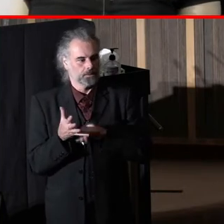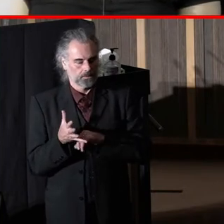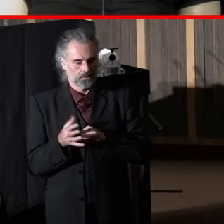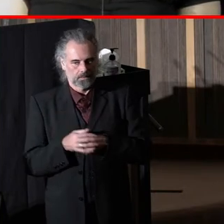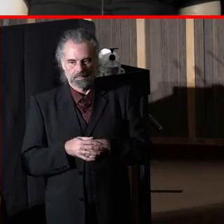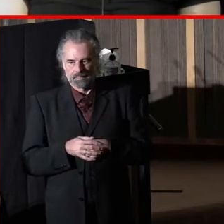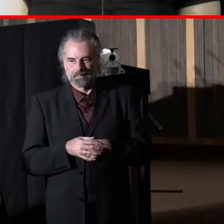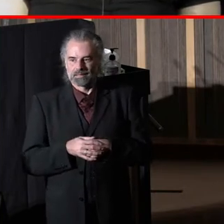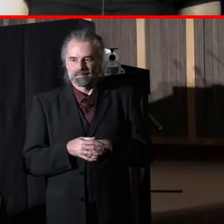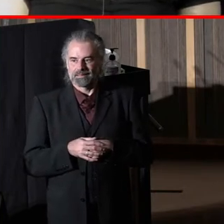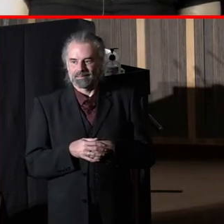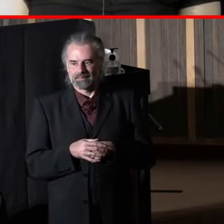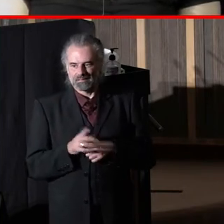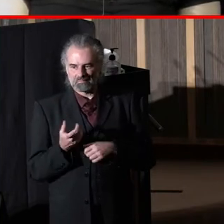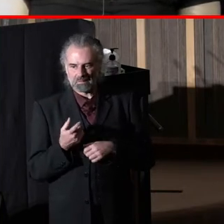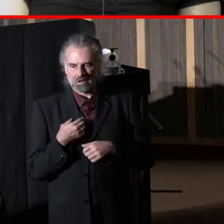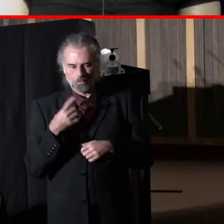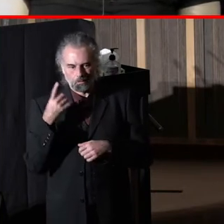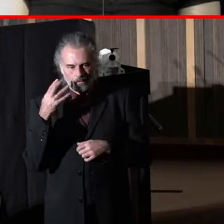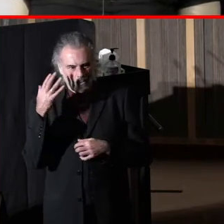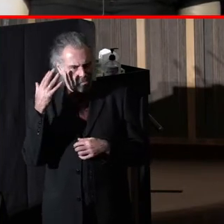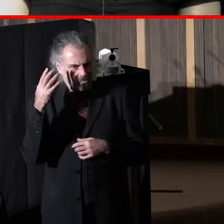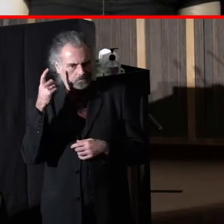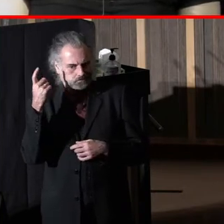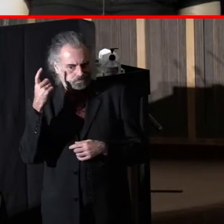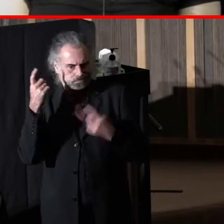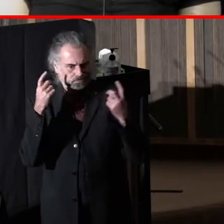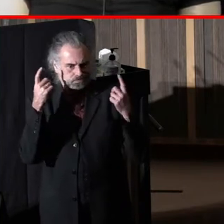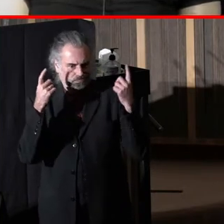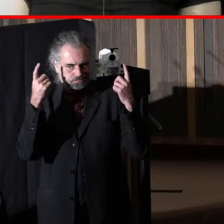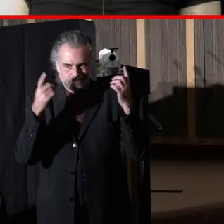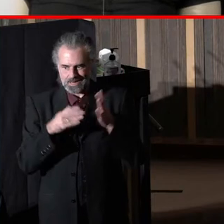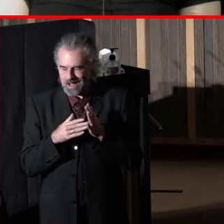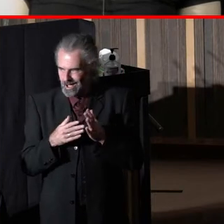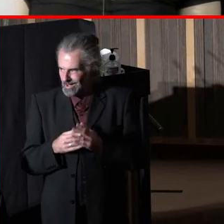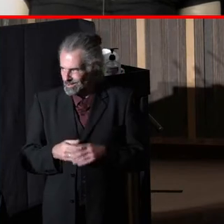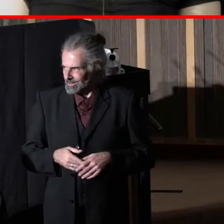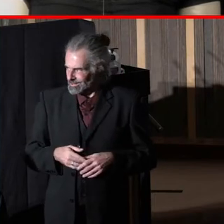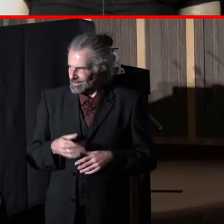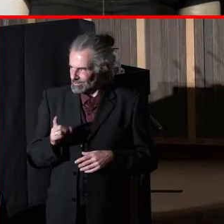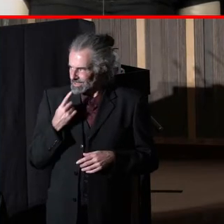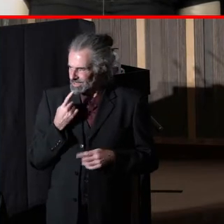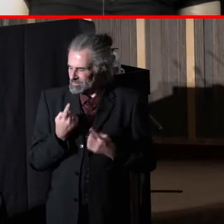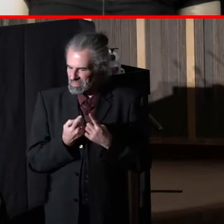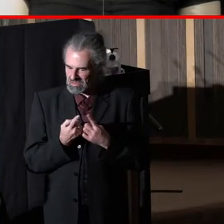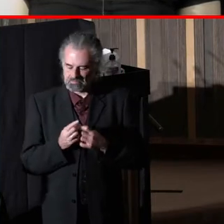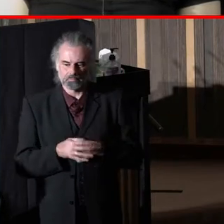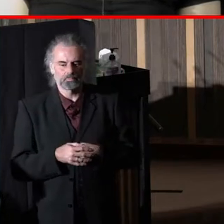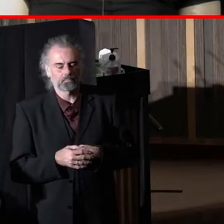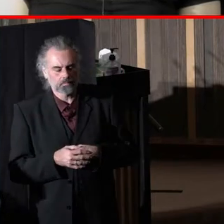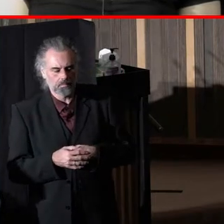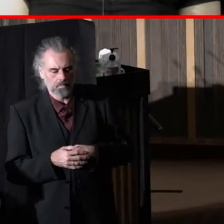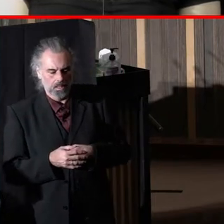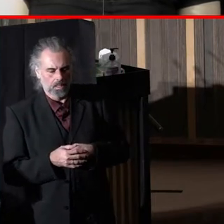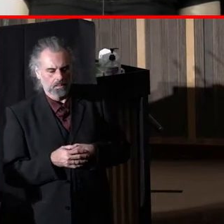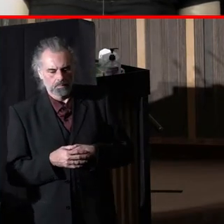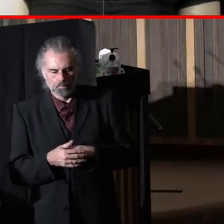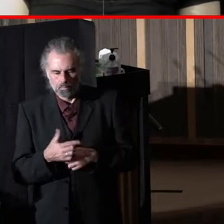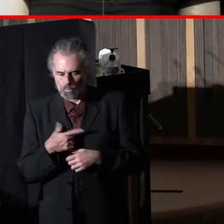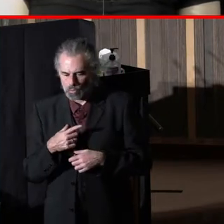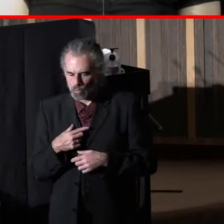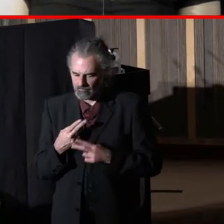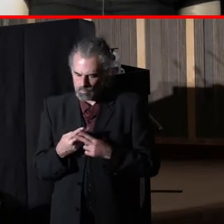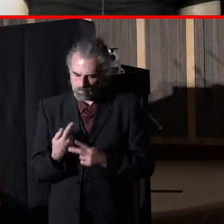But, you know, it's made me a little worried now about what kind of things, because to